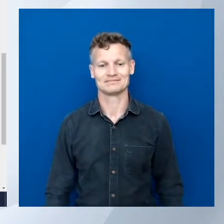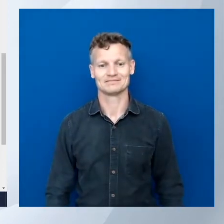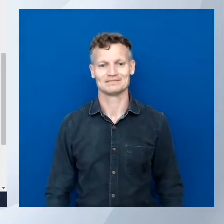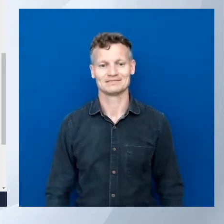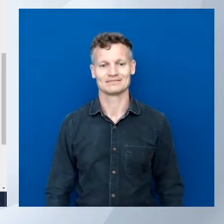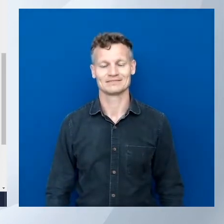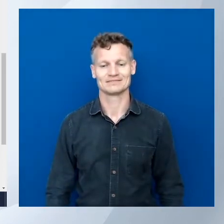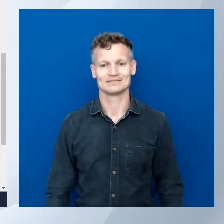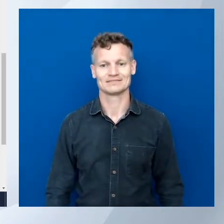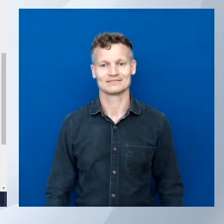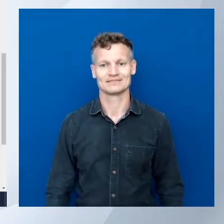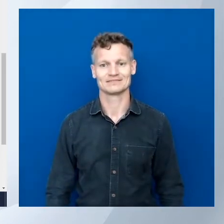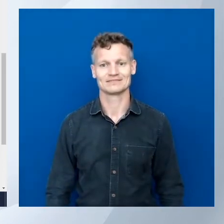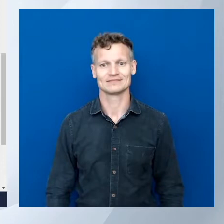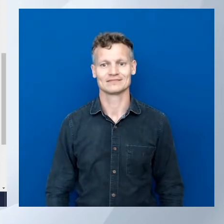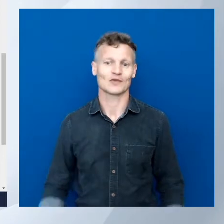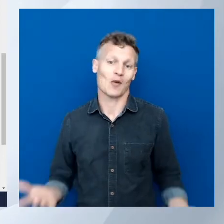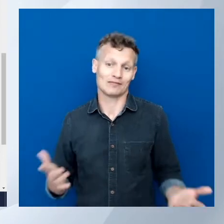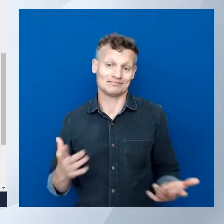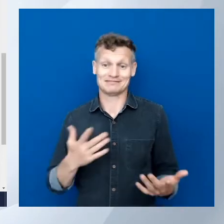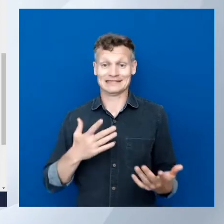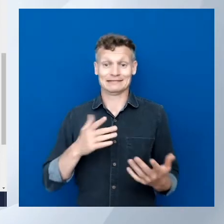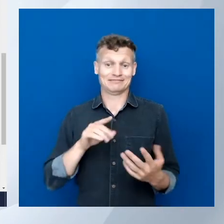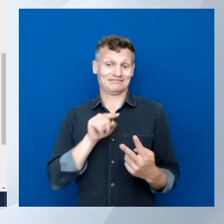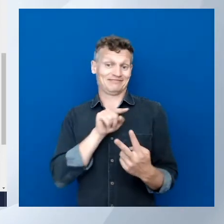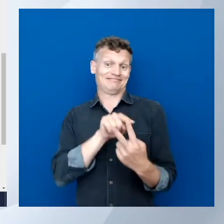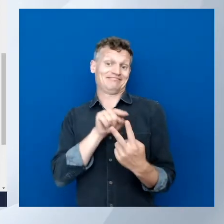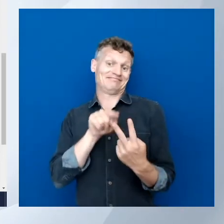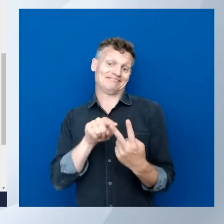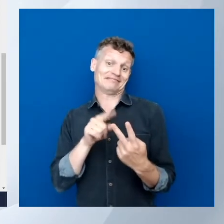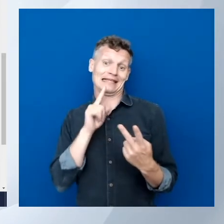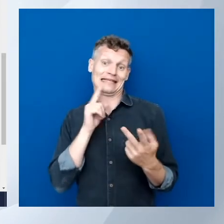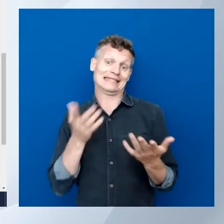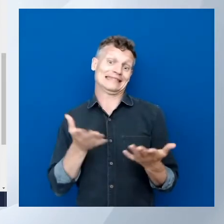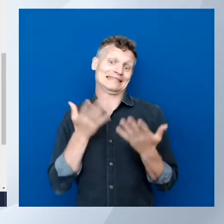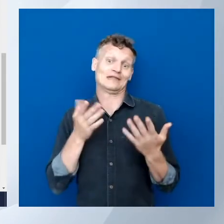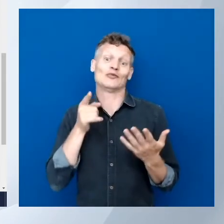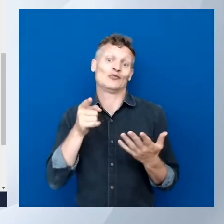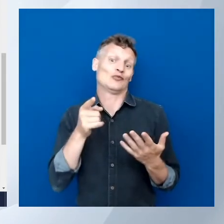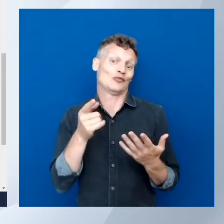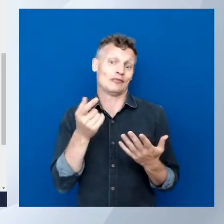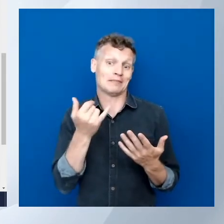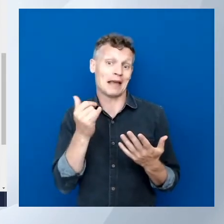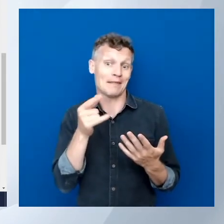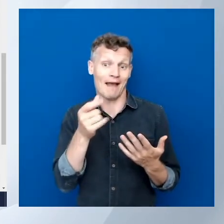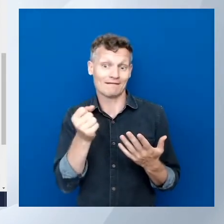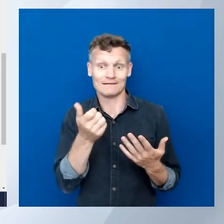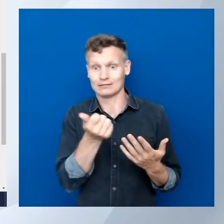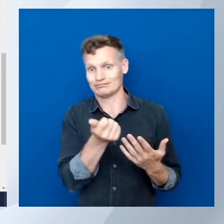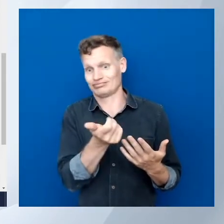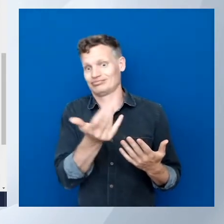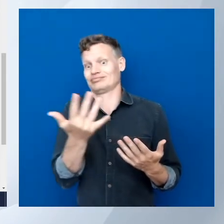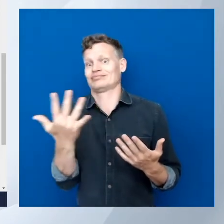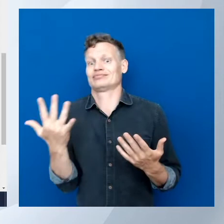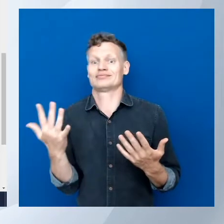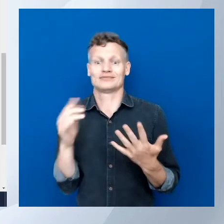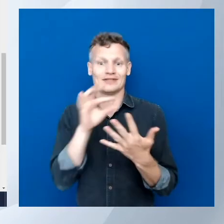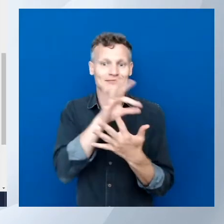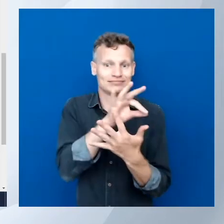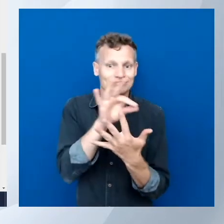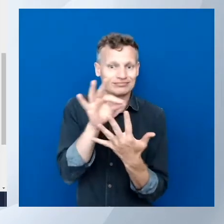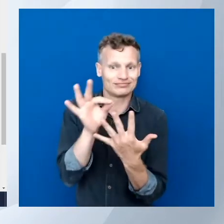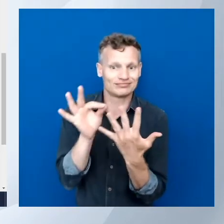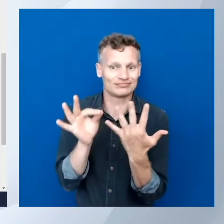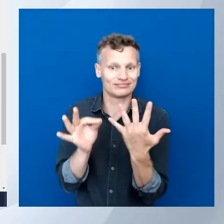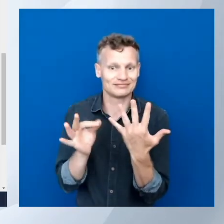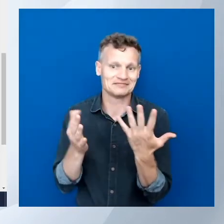this data set. You might have other values that you want to check for. So once I've selected this sensitive feature,